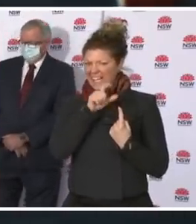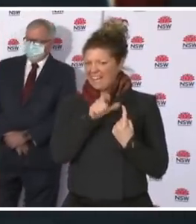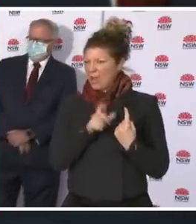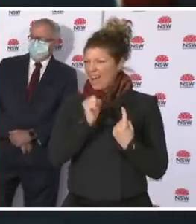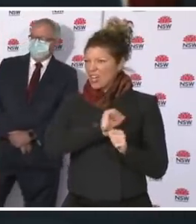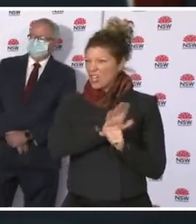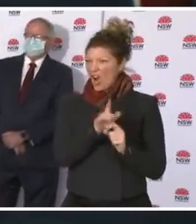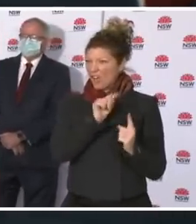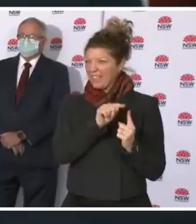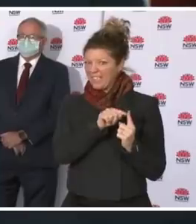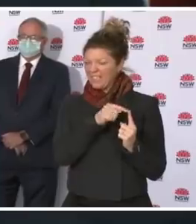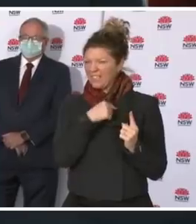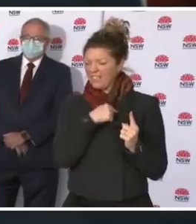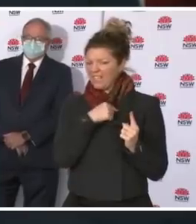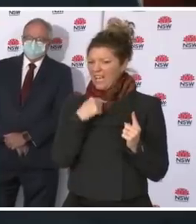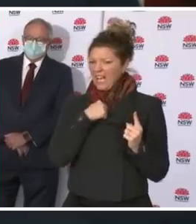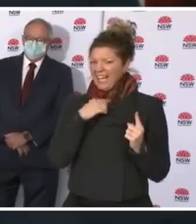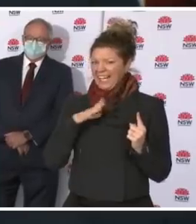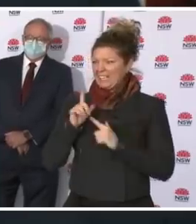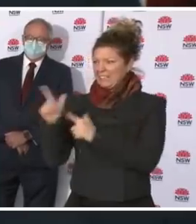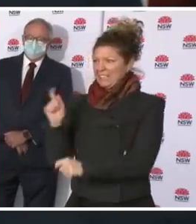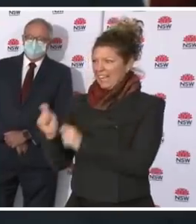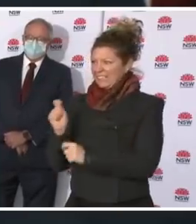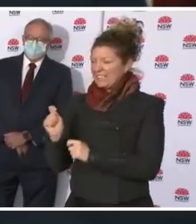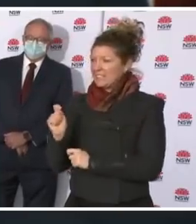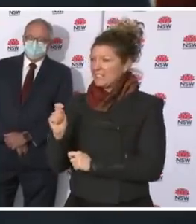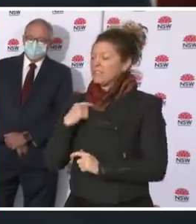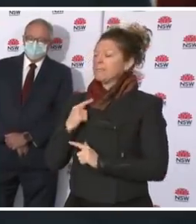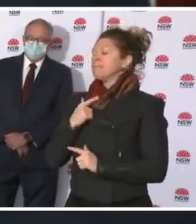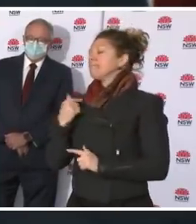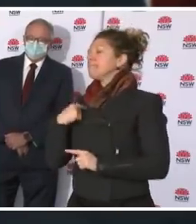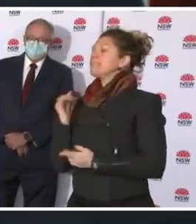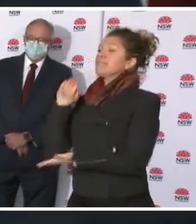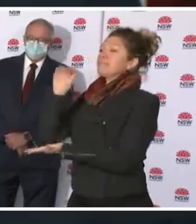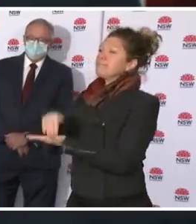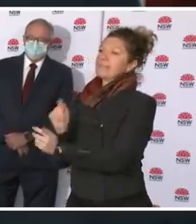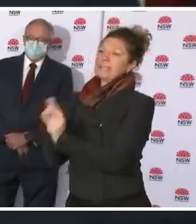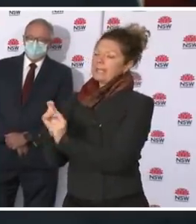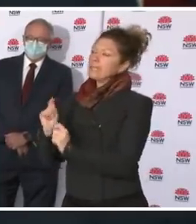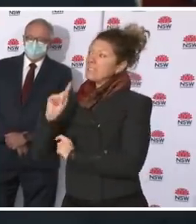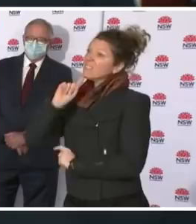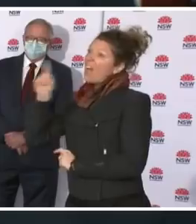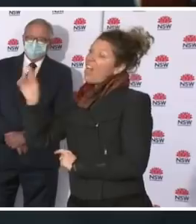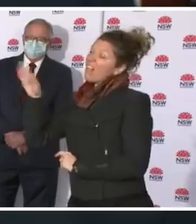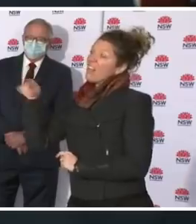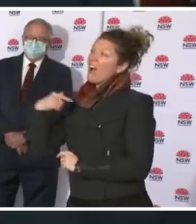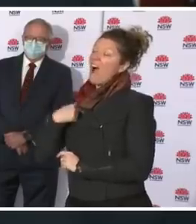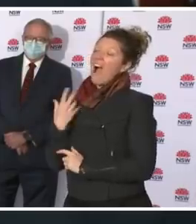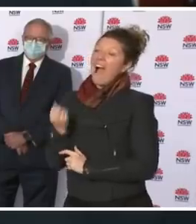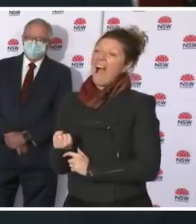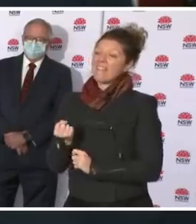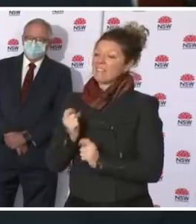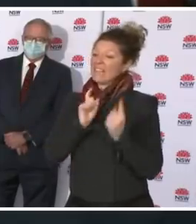make it known that that's the reason you're there. We have mechanisms with all of the private pathology and some